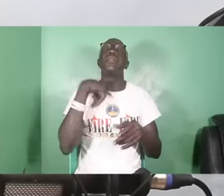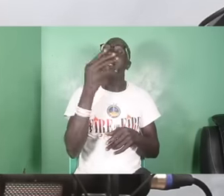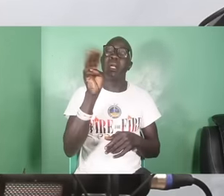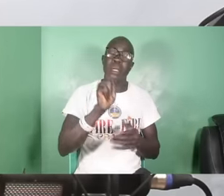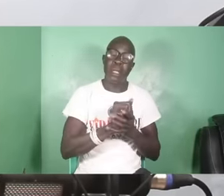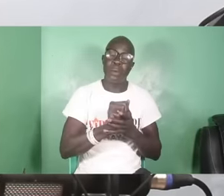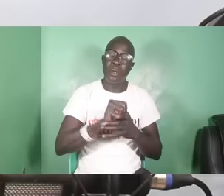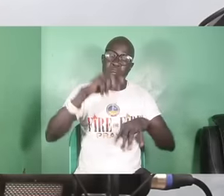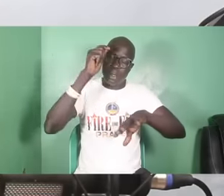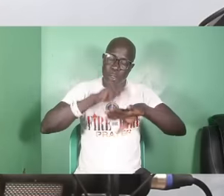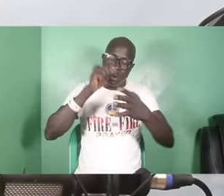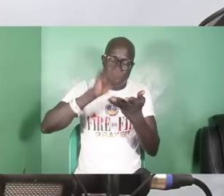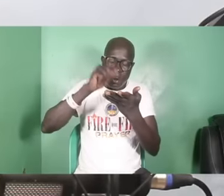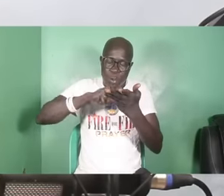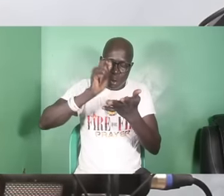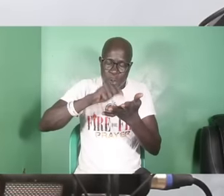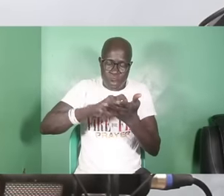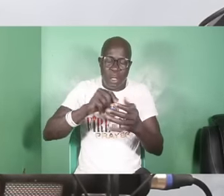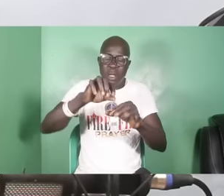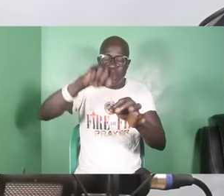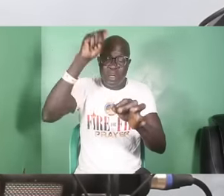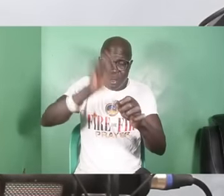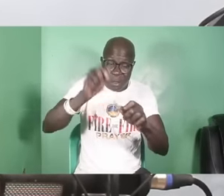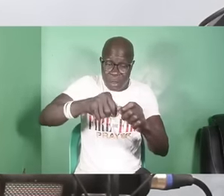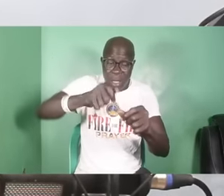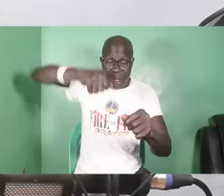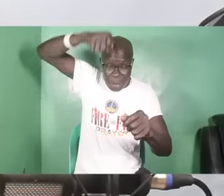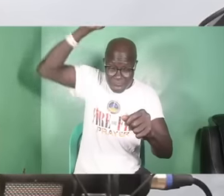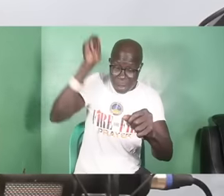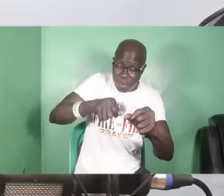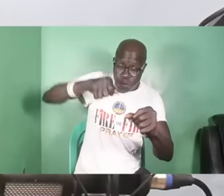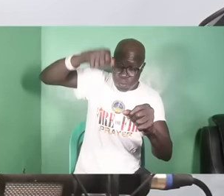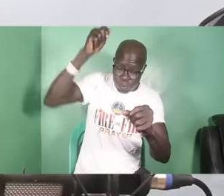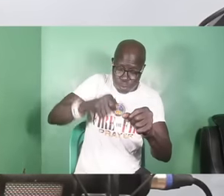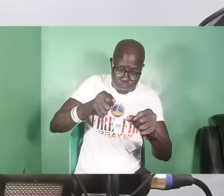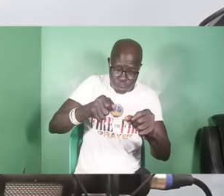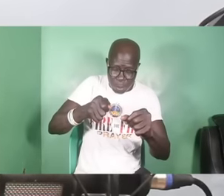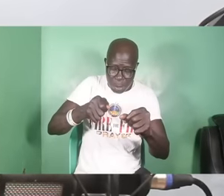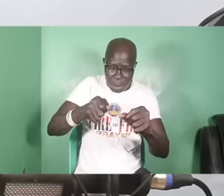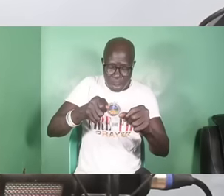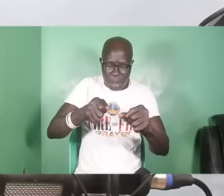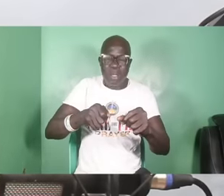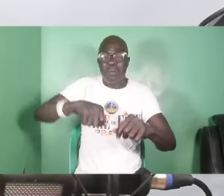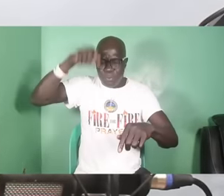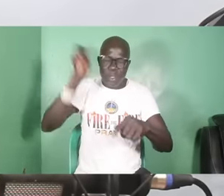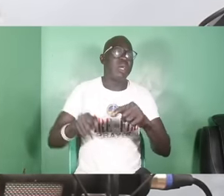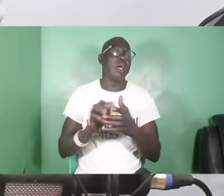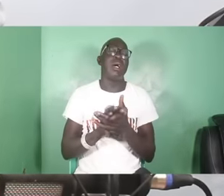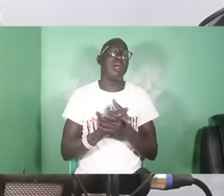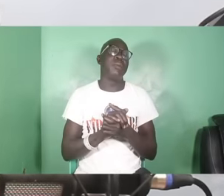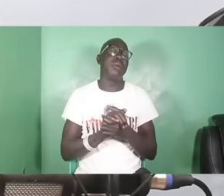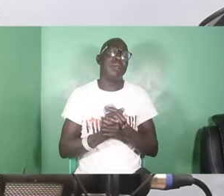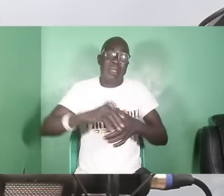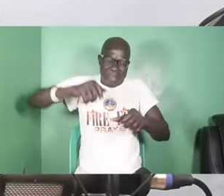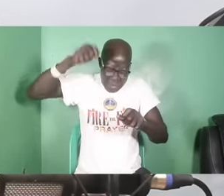them. Iso, no so ye. He's talking about nail. That's a hammer. That's hammer. Yes. O si kan iso na me bati re. O